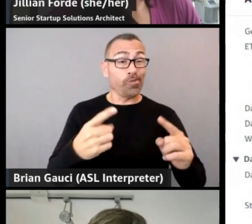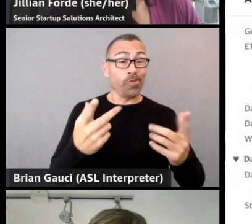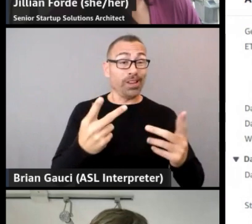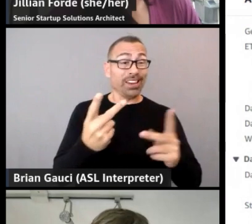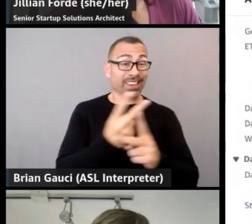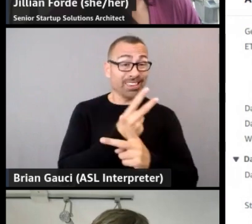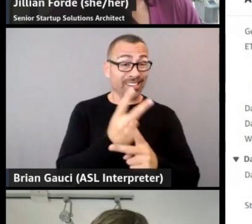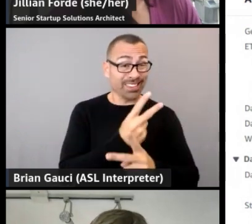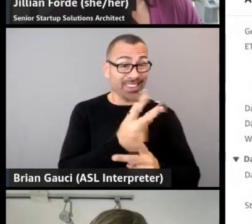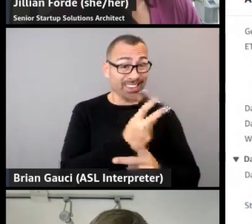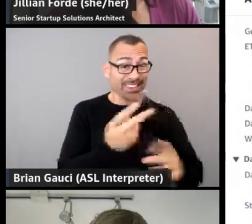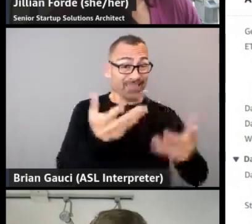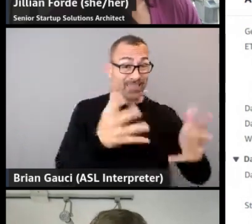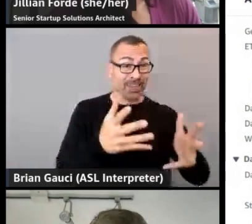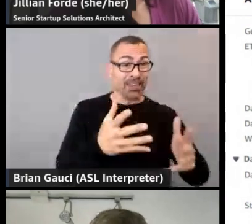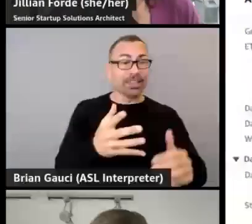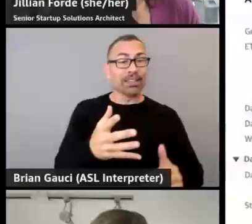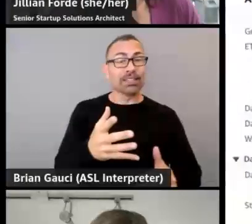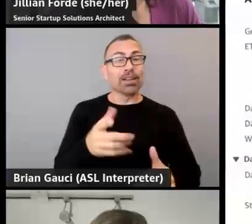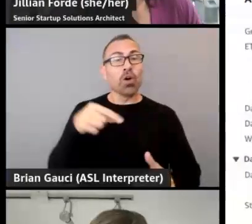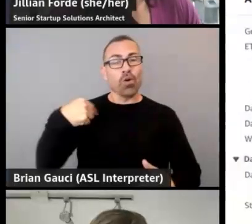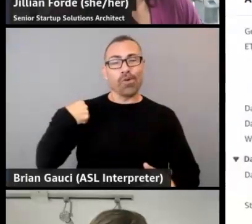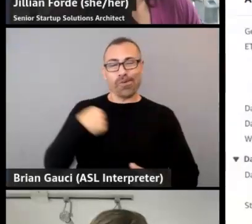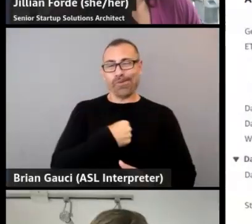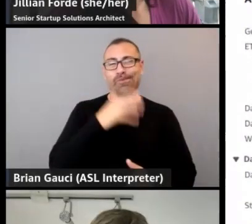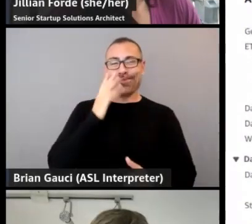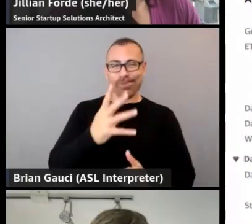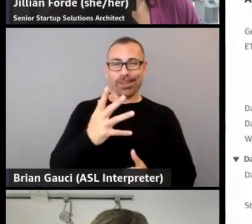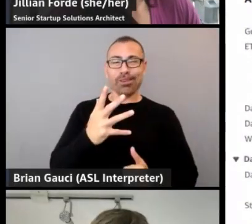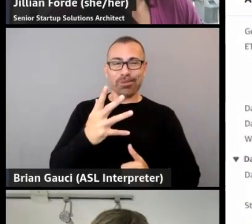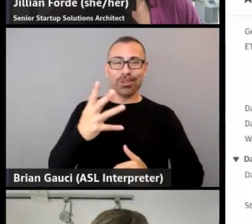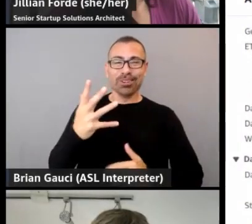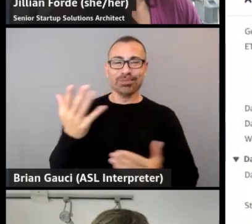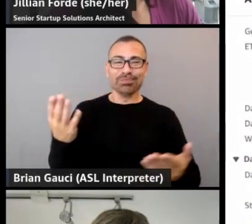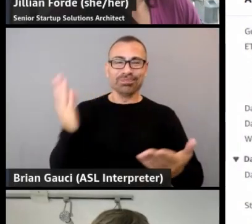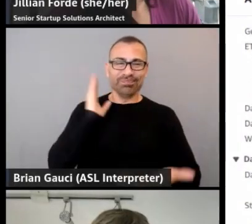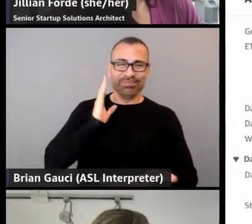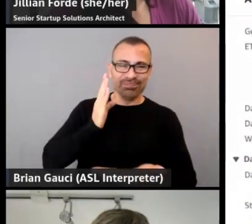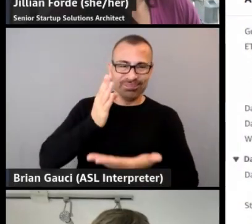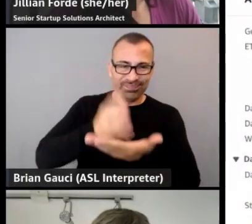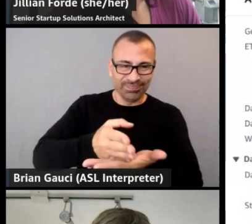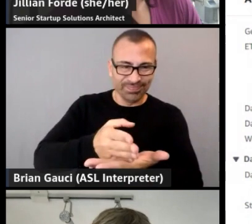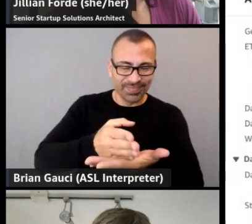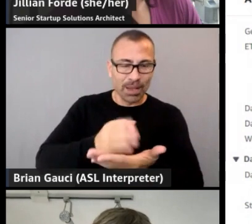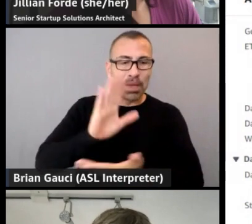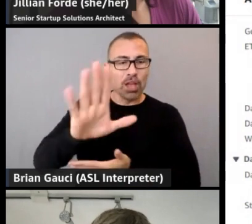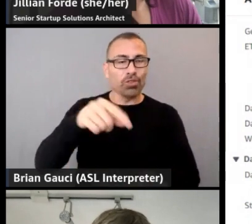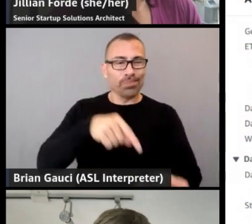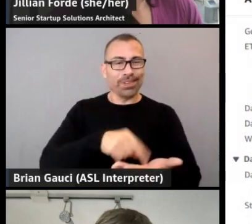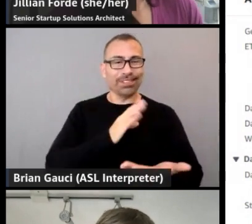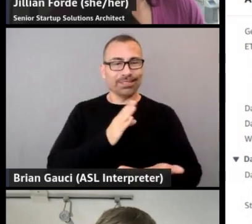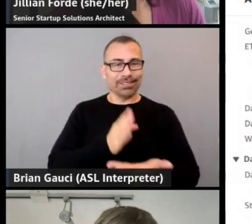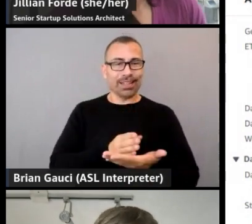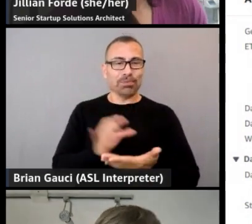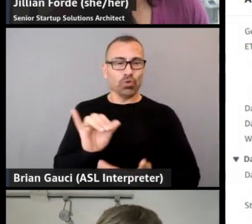care of, shutting down your compute, and your billing will stop at that time.